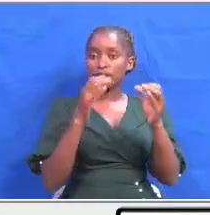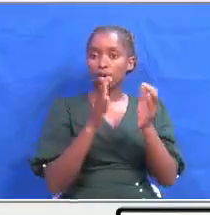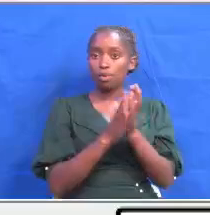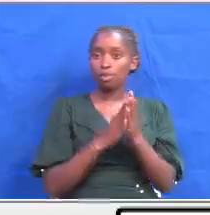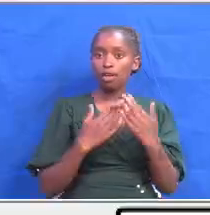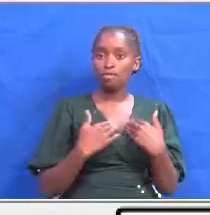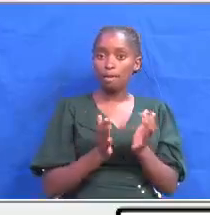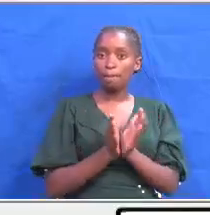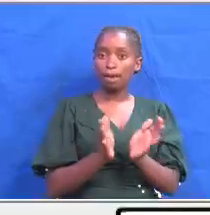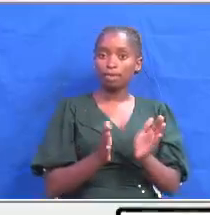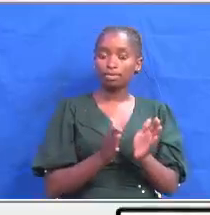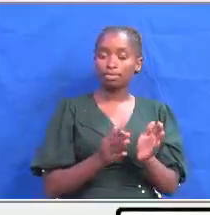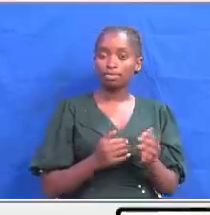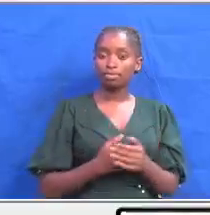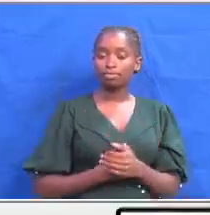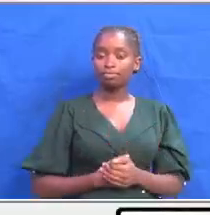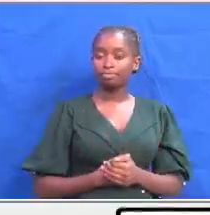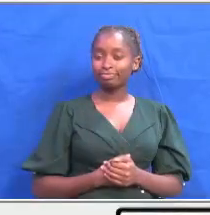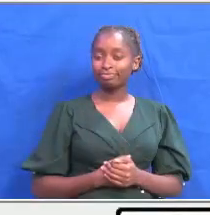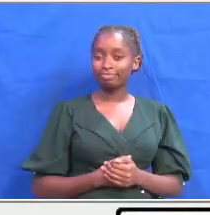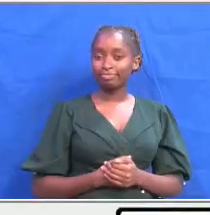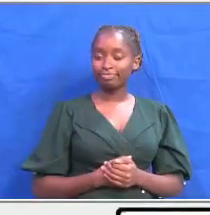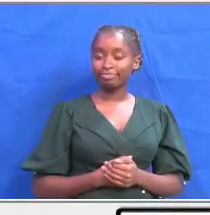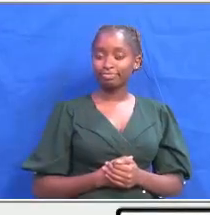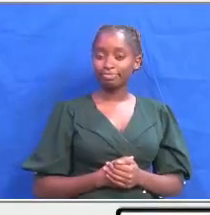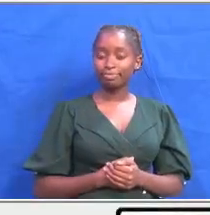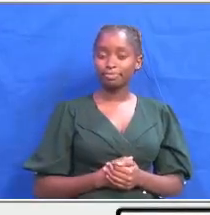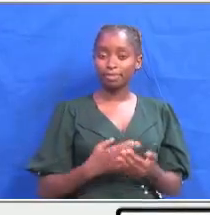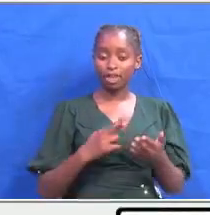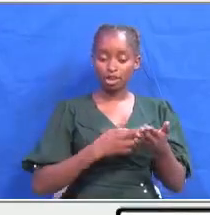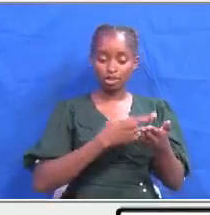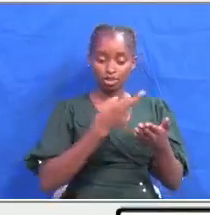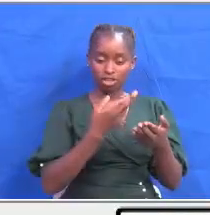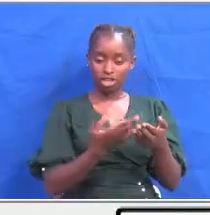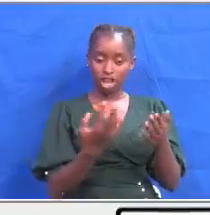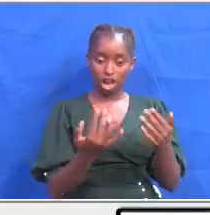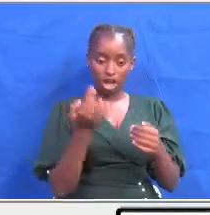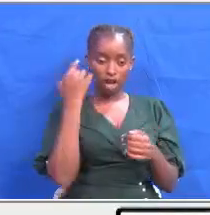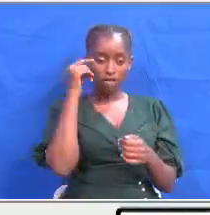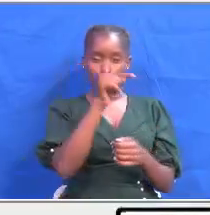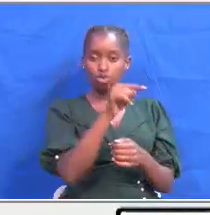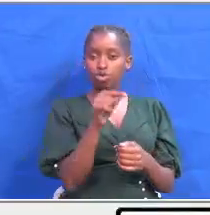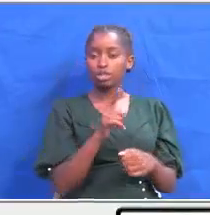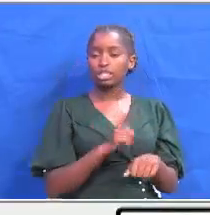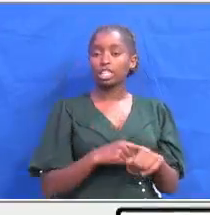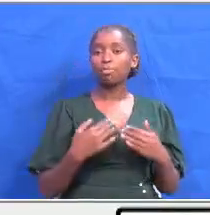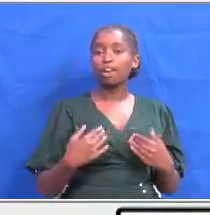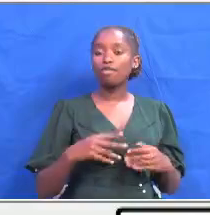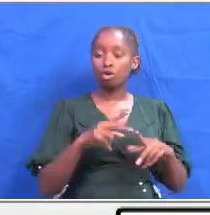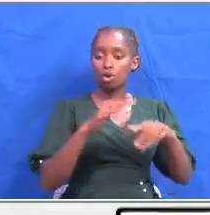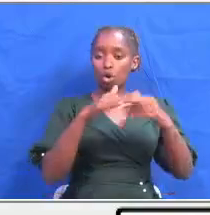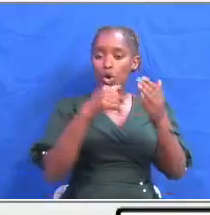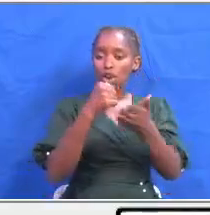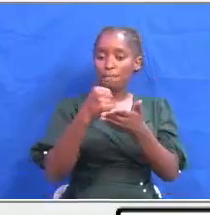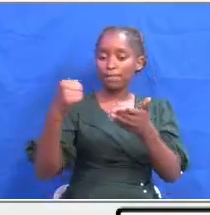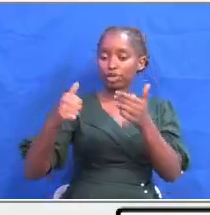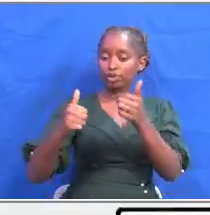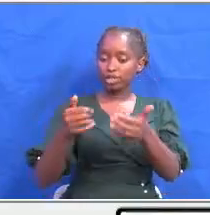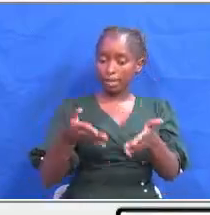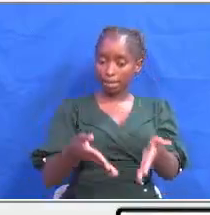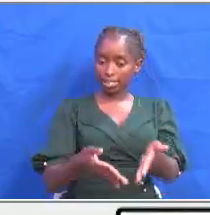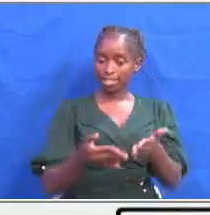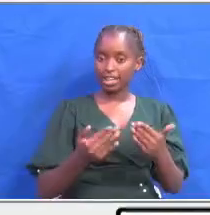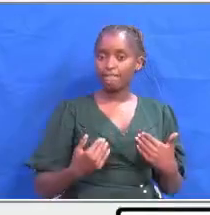And it went. So for you, when you look at all the impeachments that have been there, they will go to